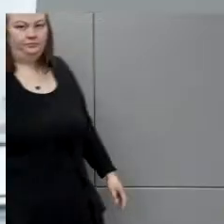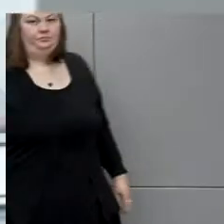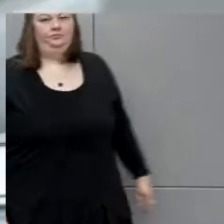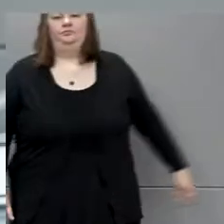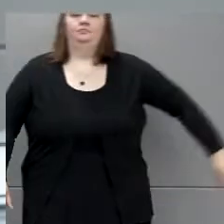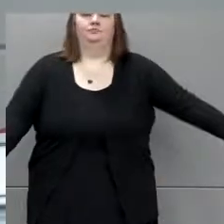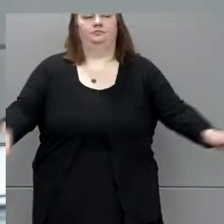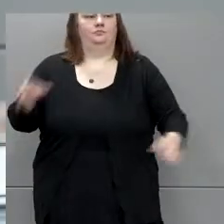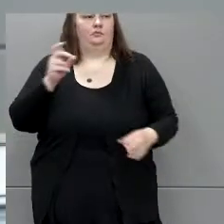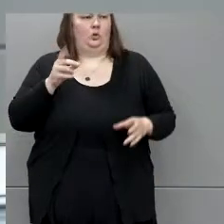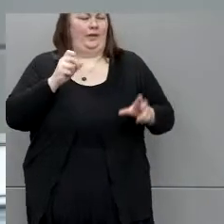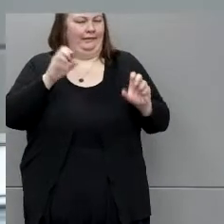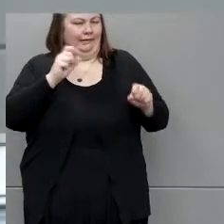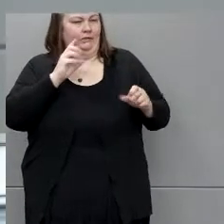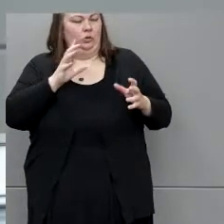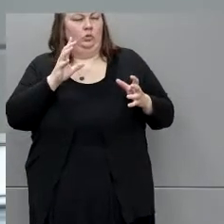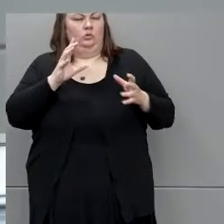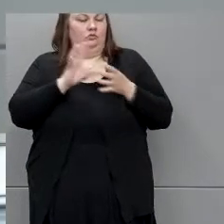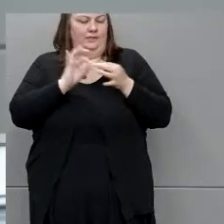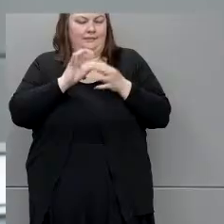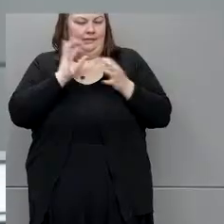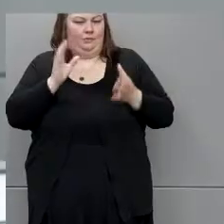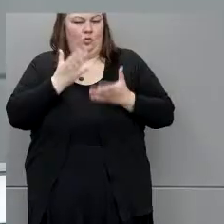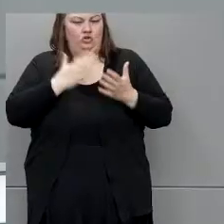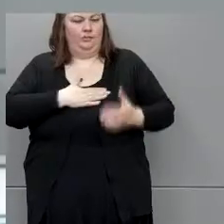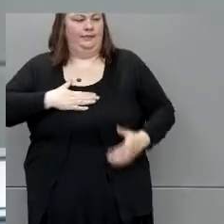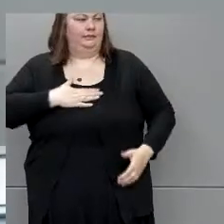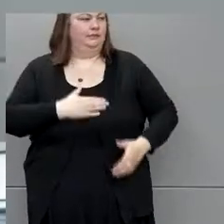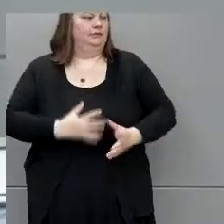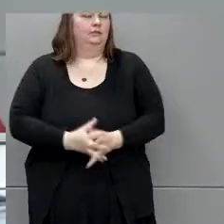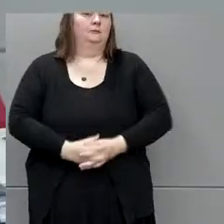Okay, could you restate the motion, please?